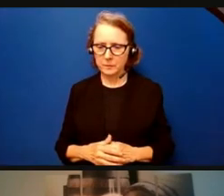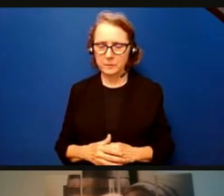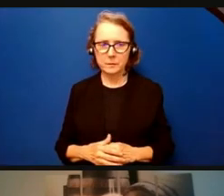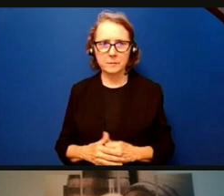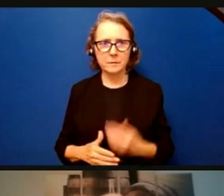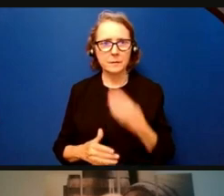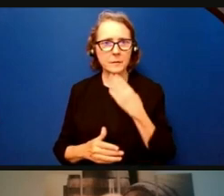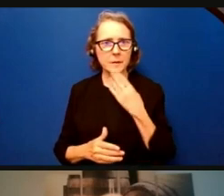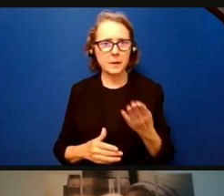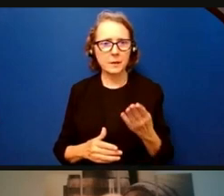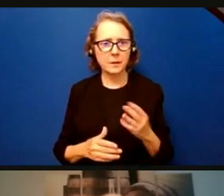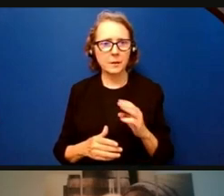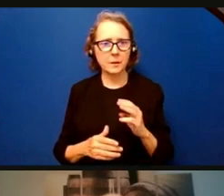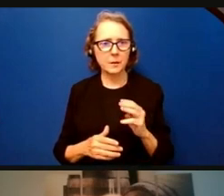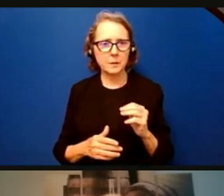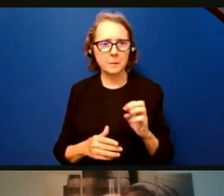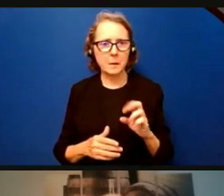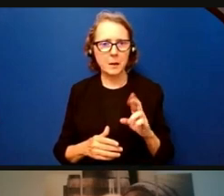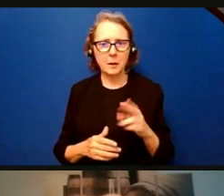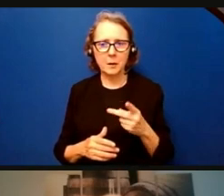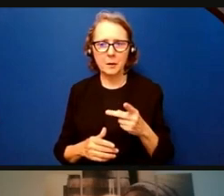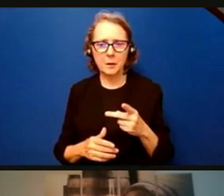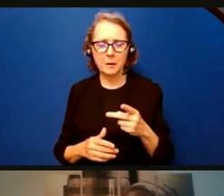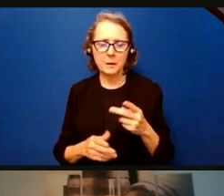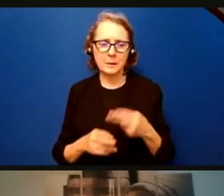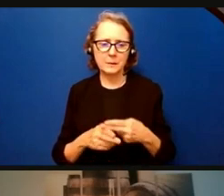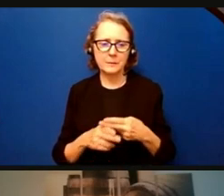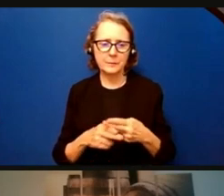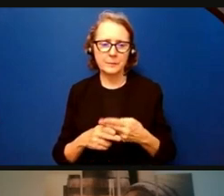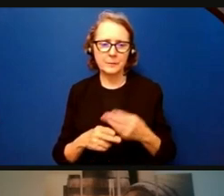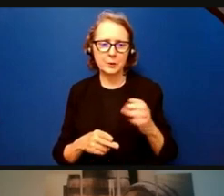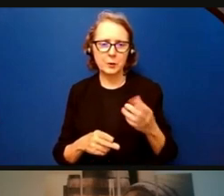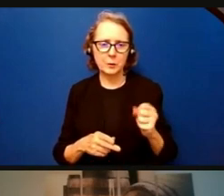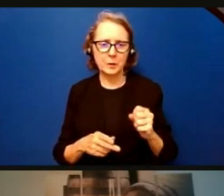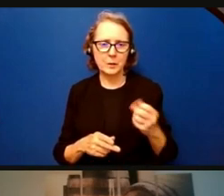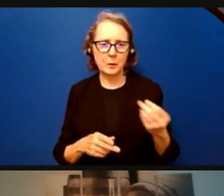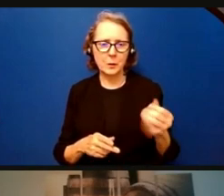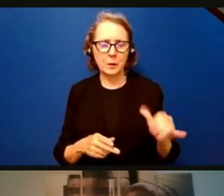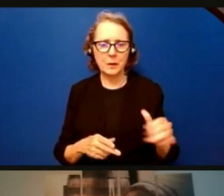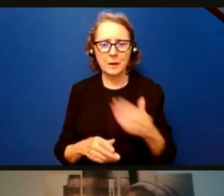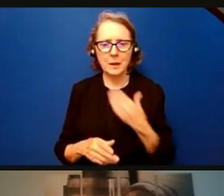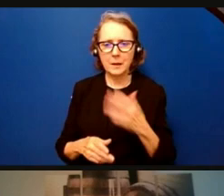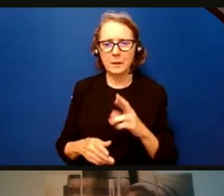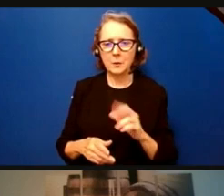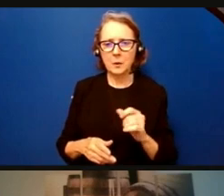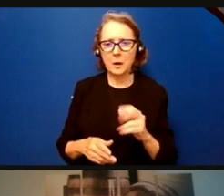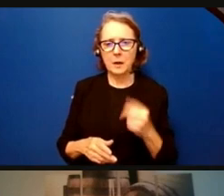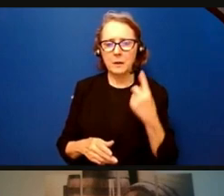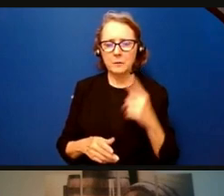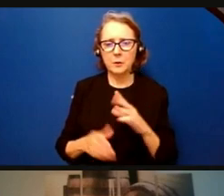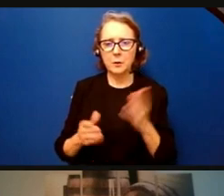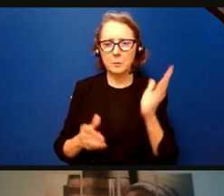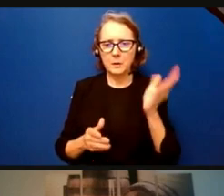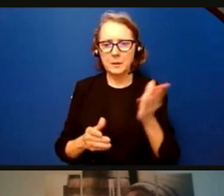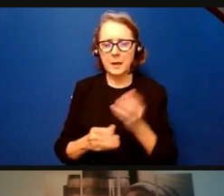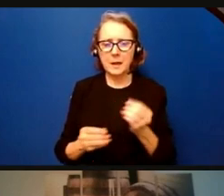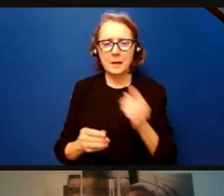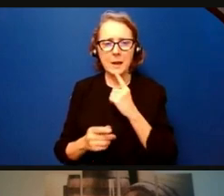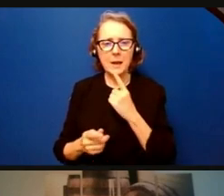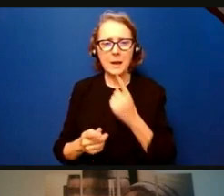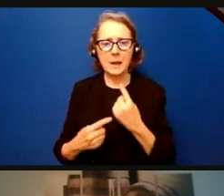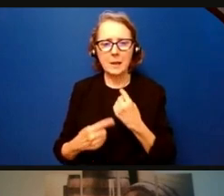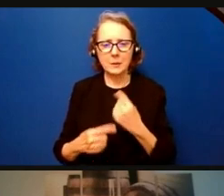Thank you, Mayor Pro Tem Chris Hoy. And thank you, Ryan, for your presentation and answering our questions so far.